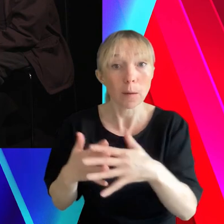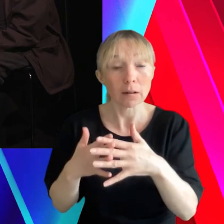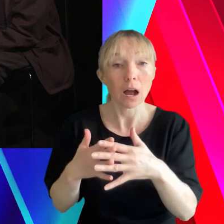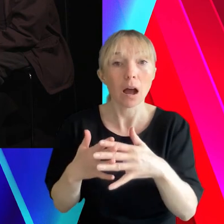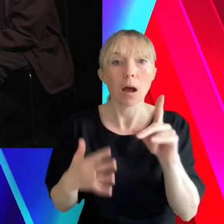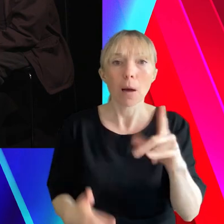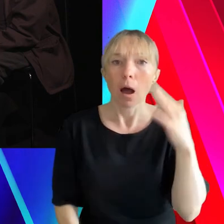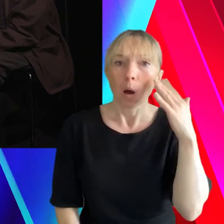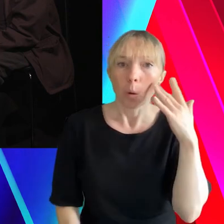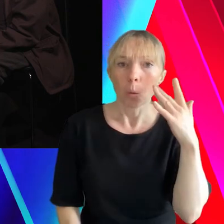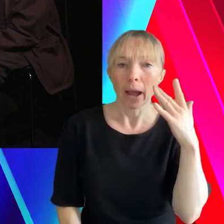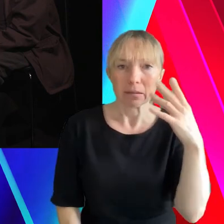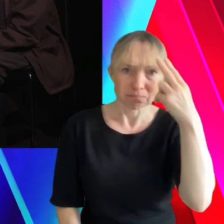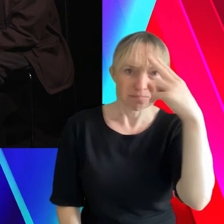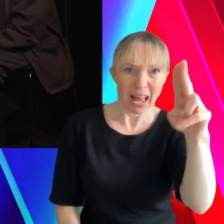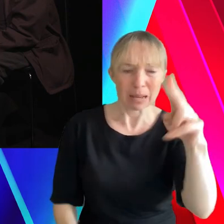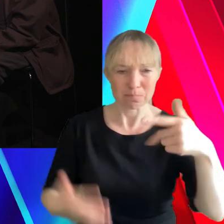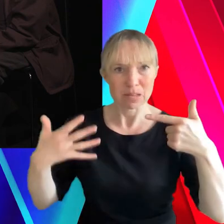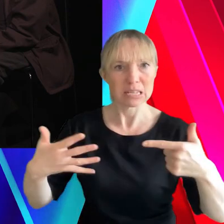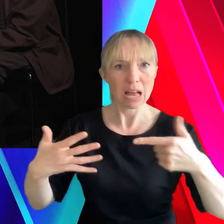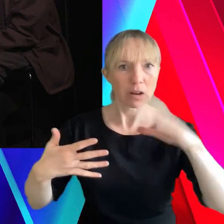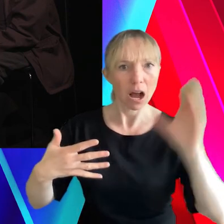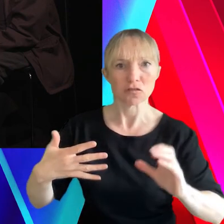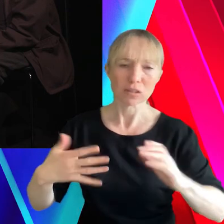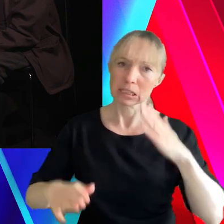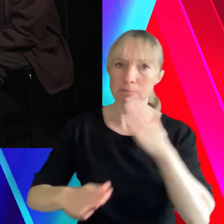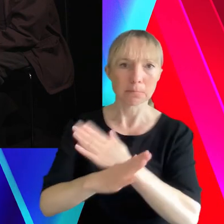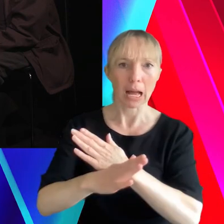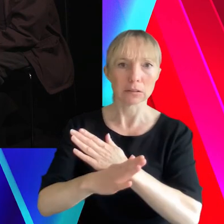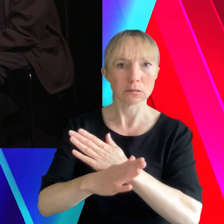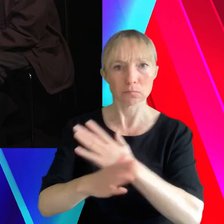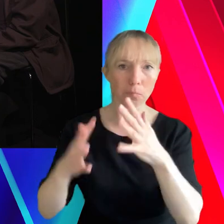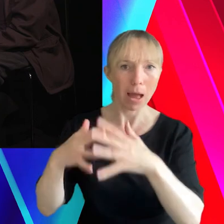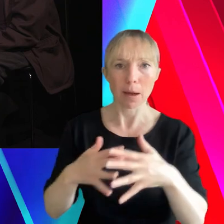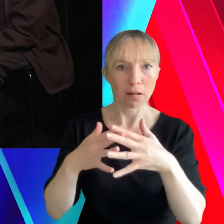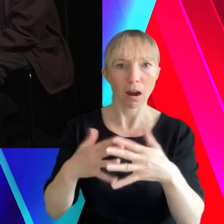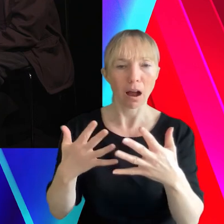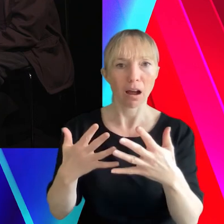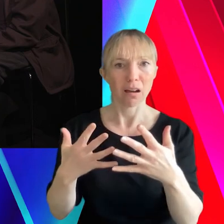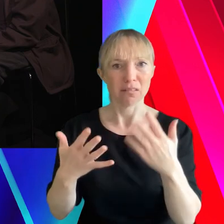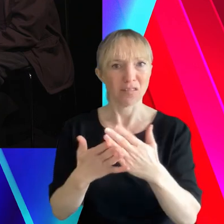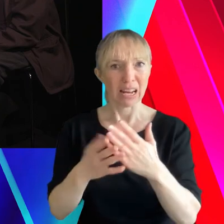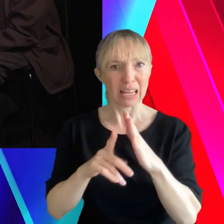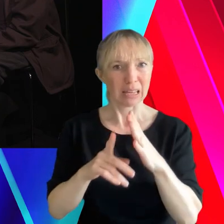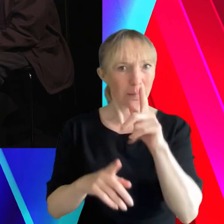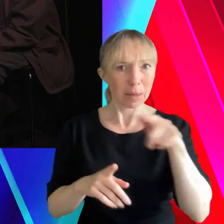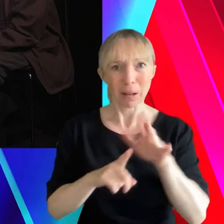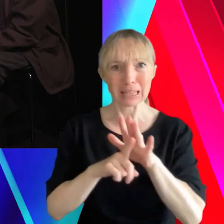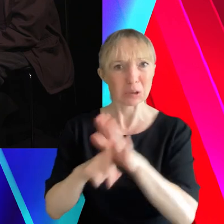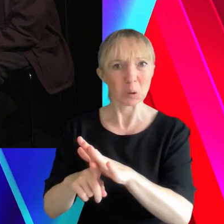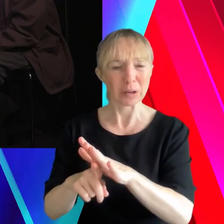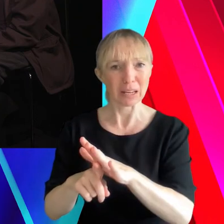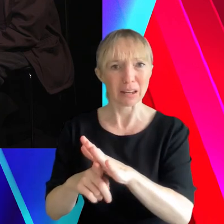out there, the name of the seven countries of people of this travel ban and people who are excluded in such an obvious way, I thought that it was